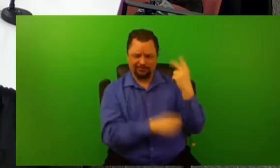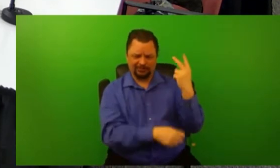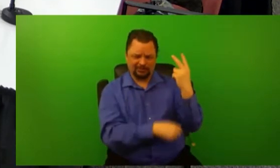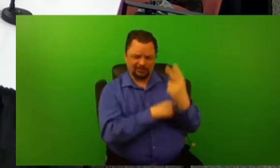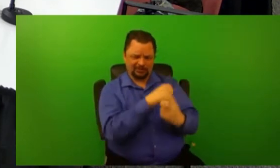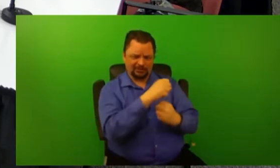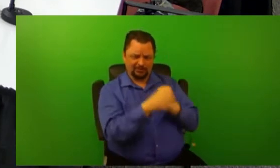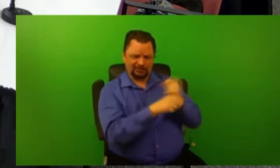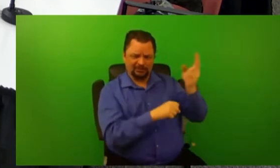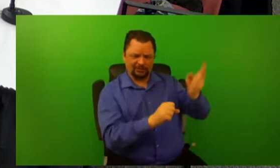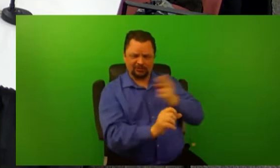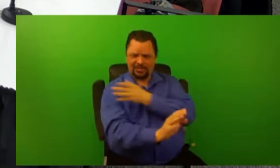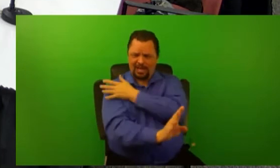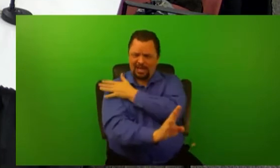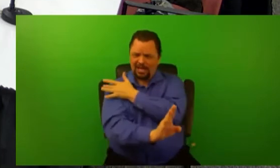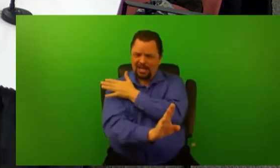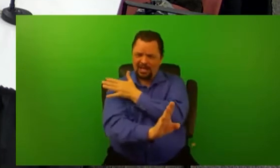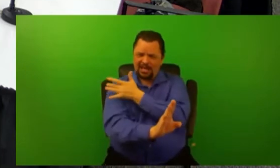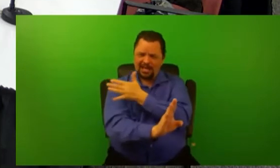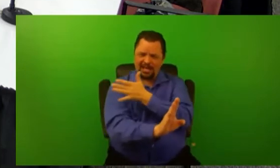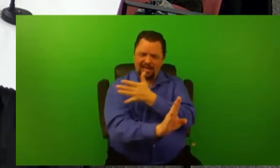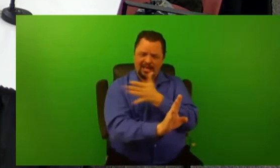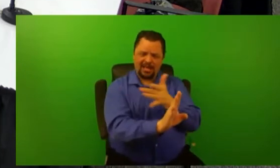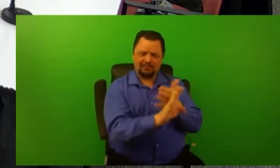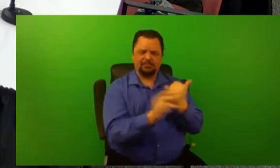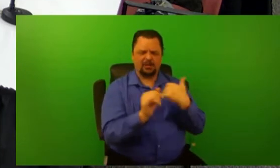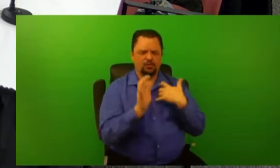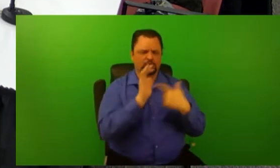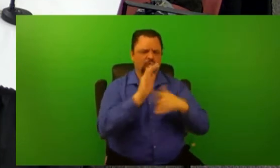years. If I could have the next slide, please.